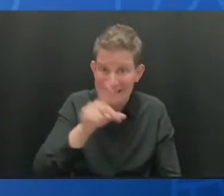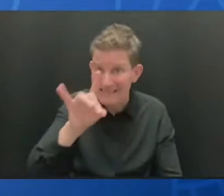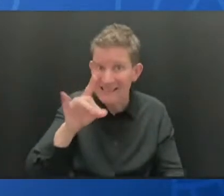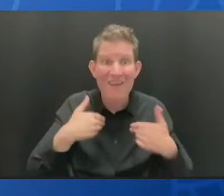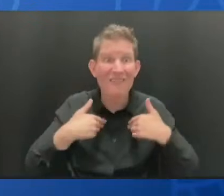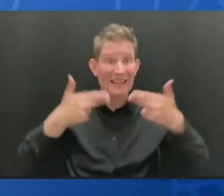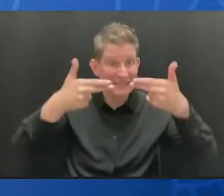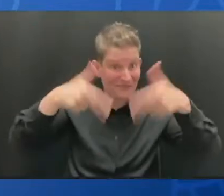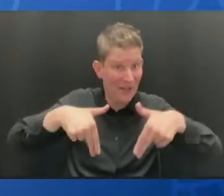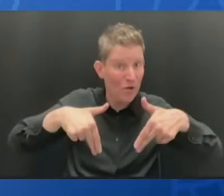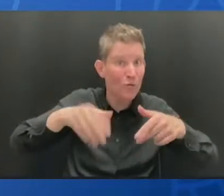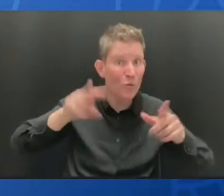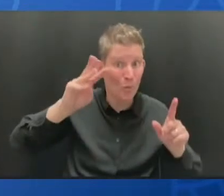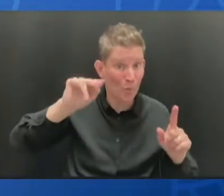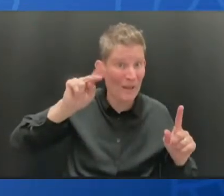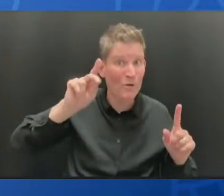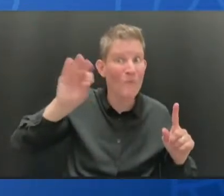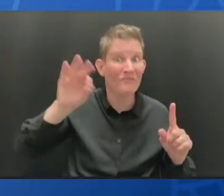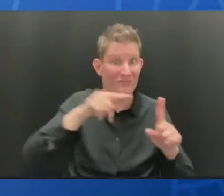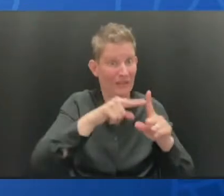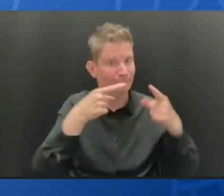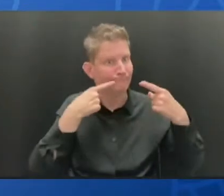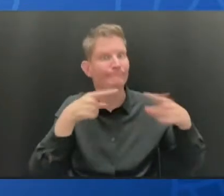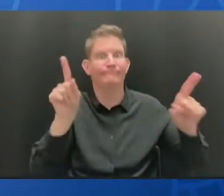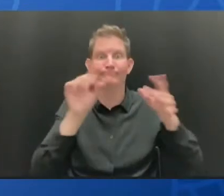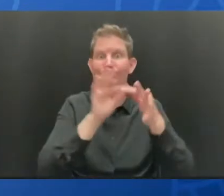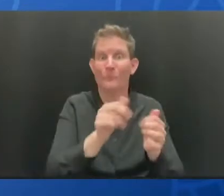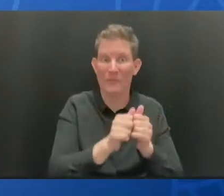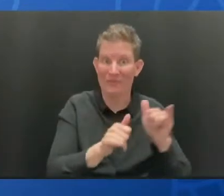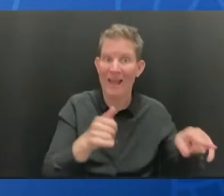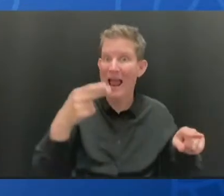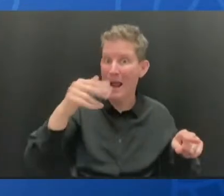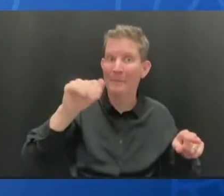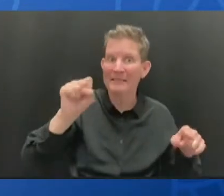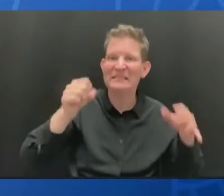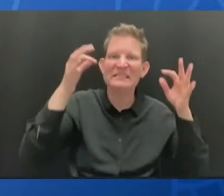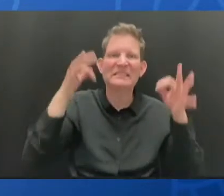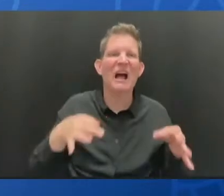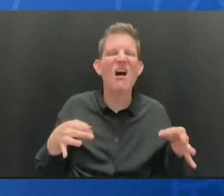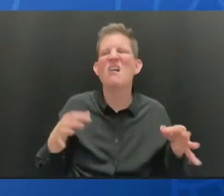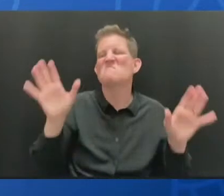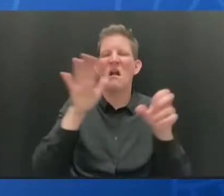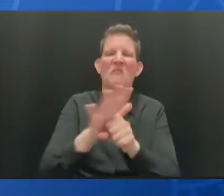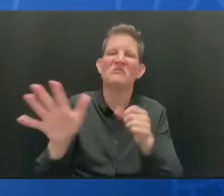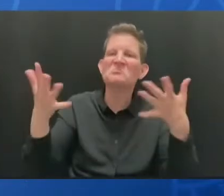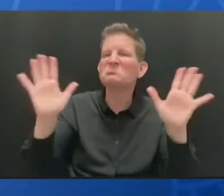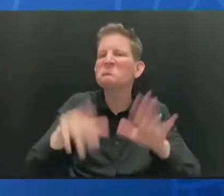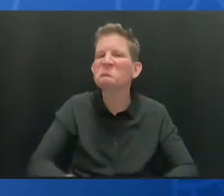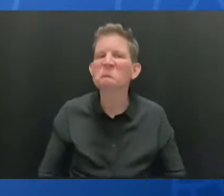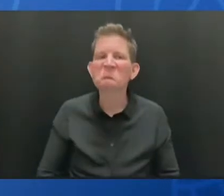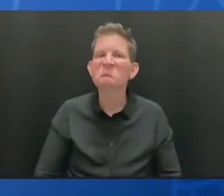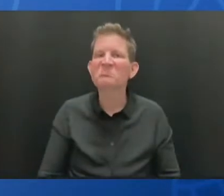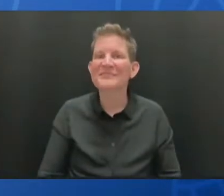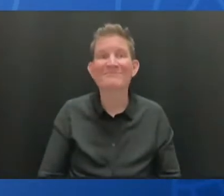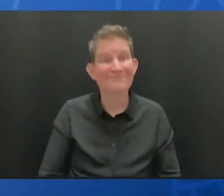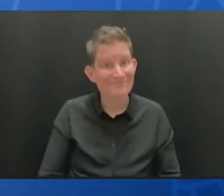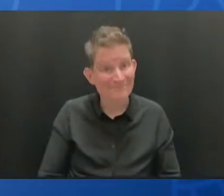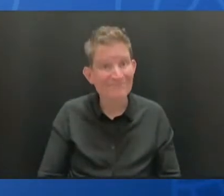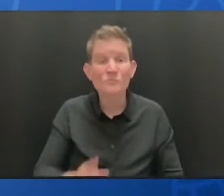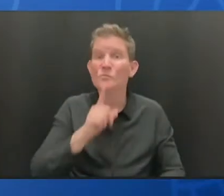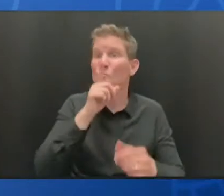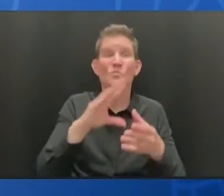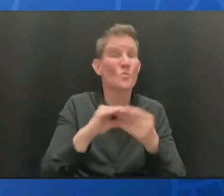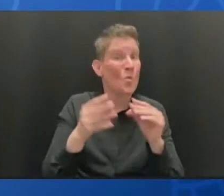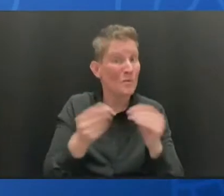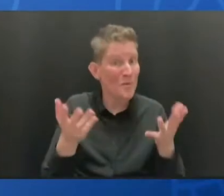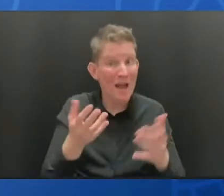and Hamas decided, well, that was just too much of that. So the real story here is that there's food aid going in. There will be